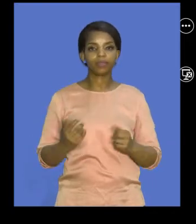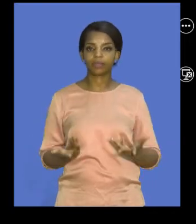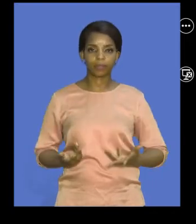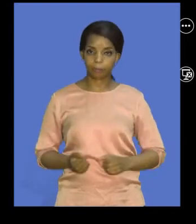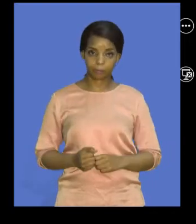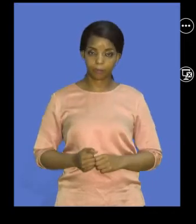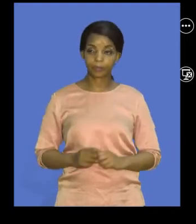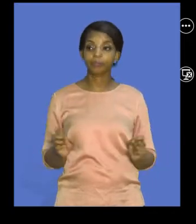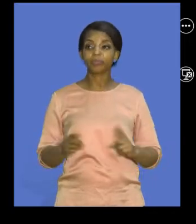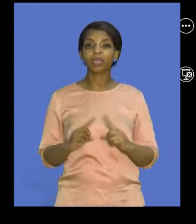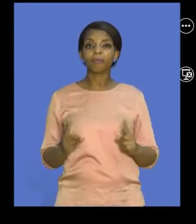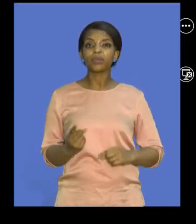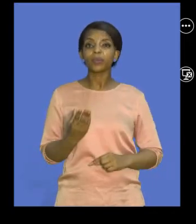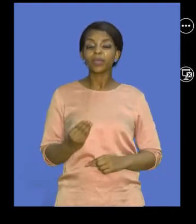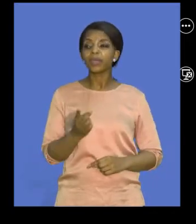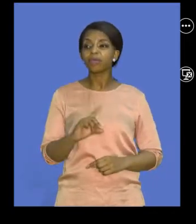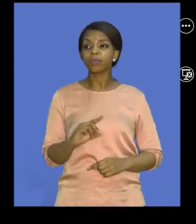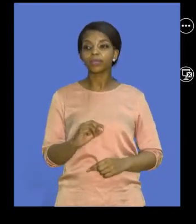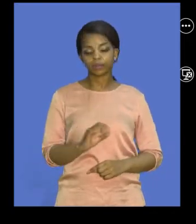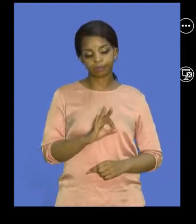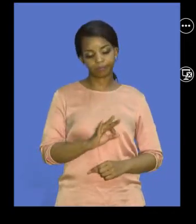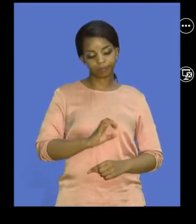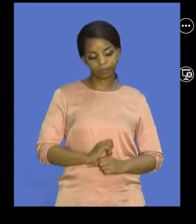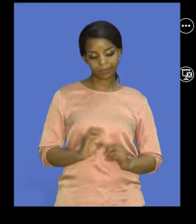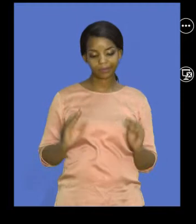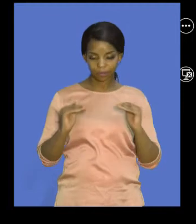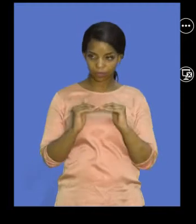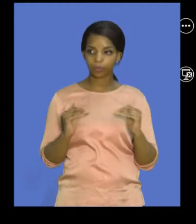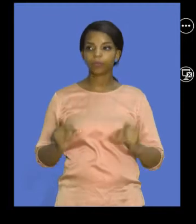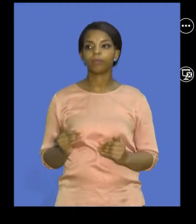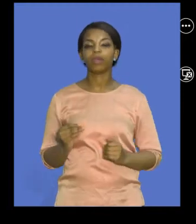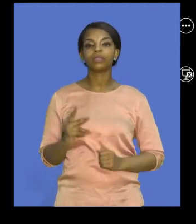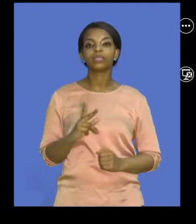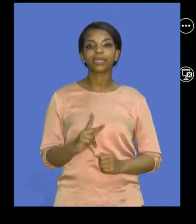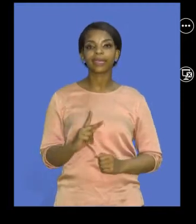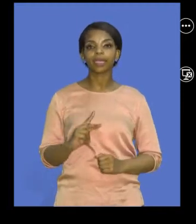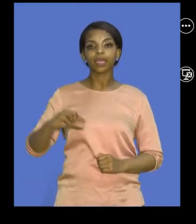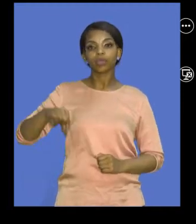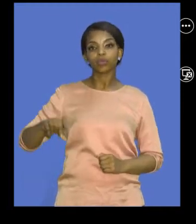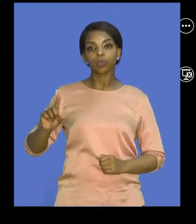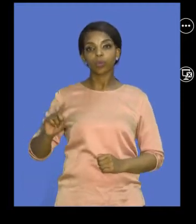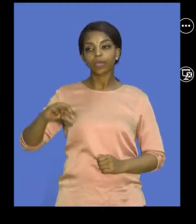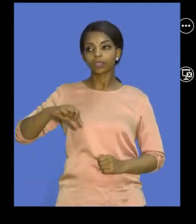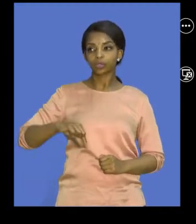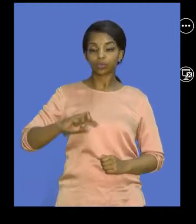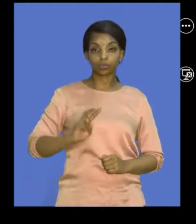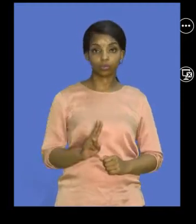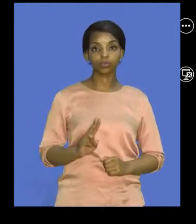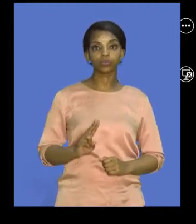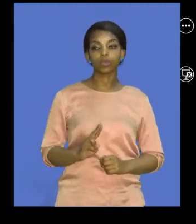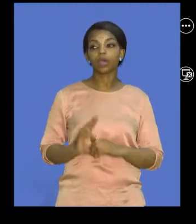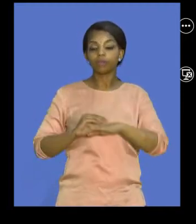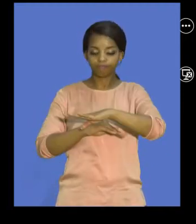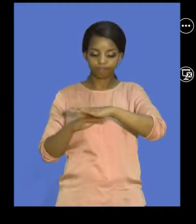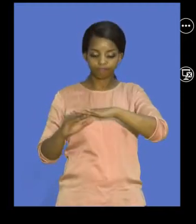K, Q1, Q2 over R squared. So what about this? This is the product